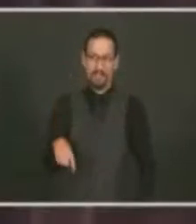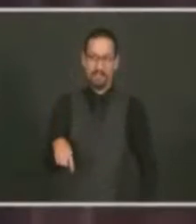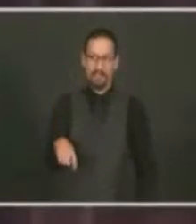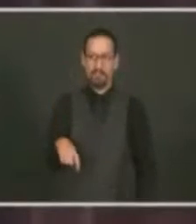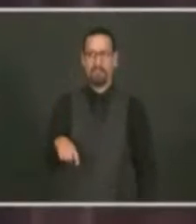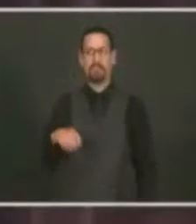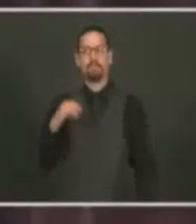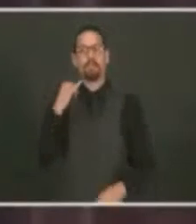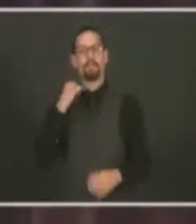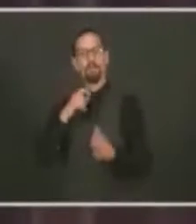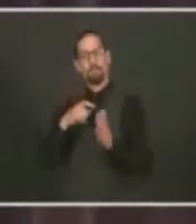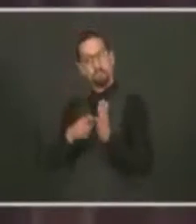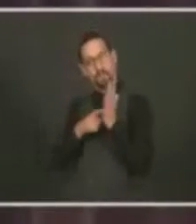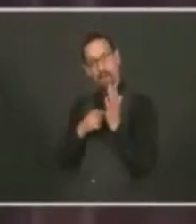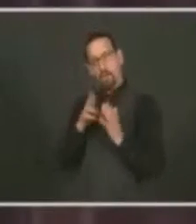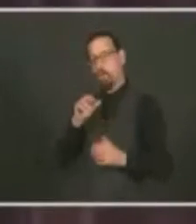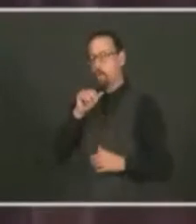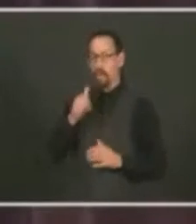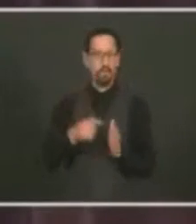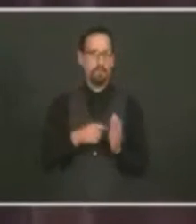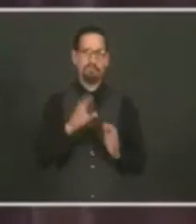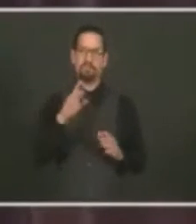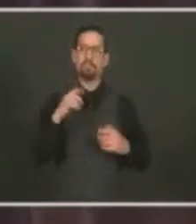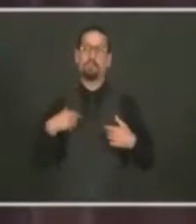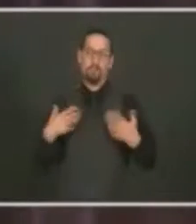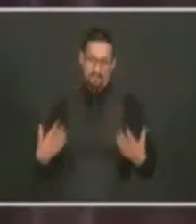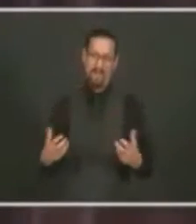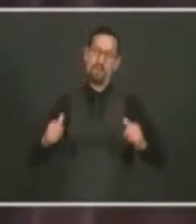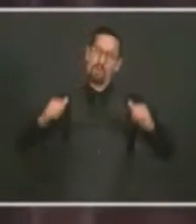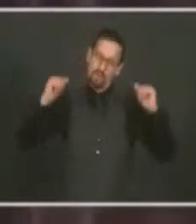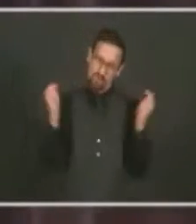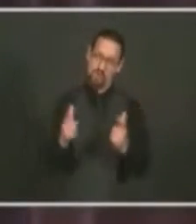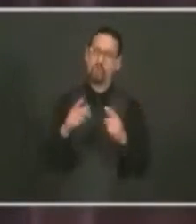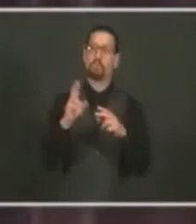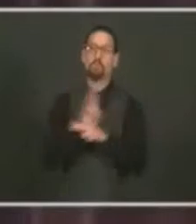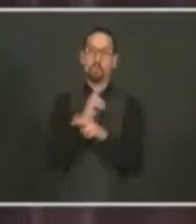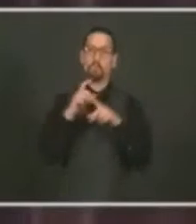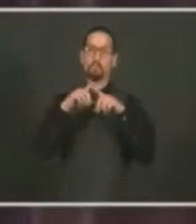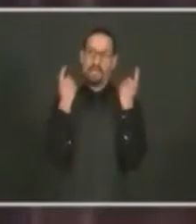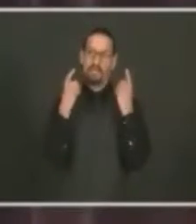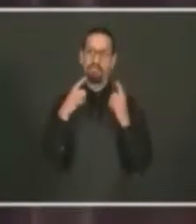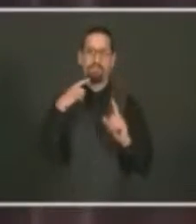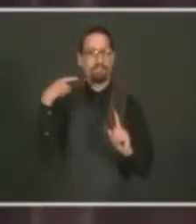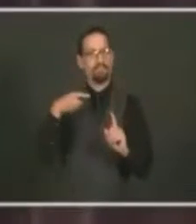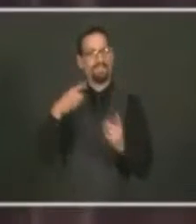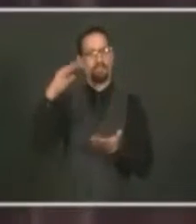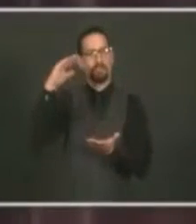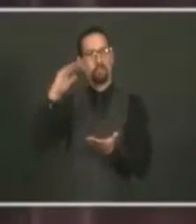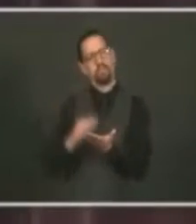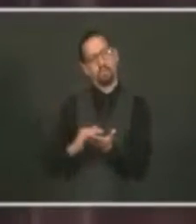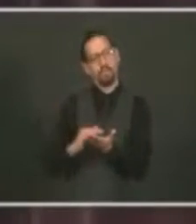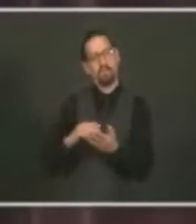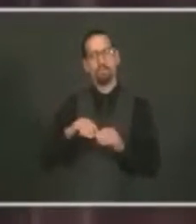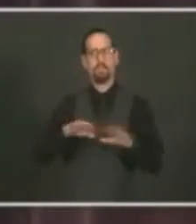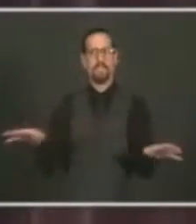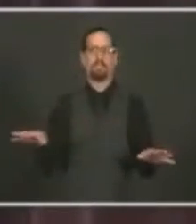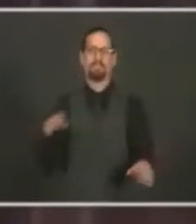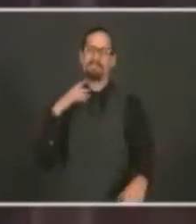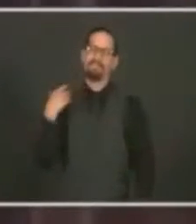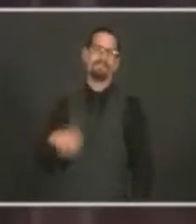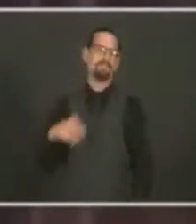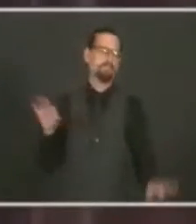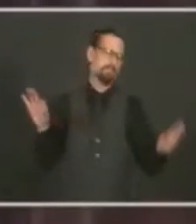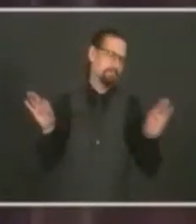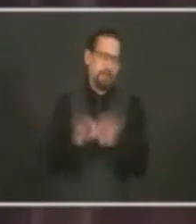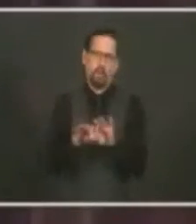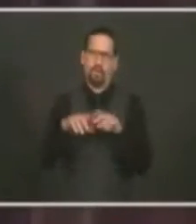to understand masking is critical in stopping transmission of COVID-19. That's the number